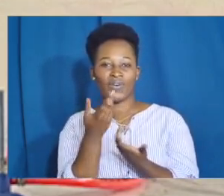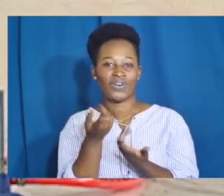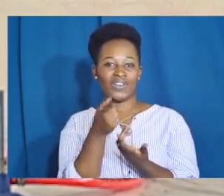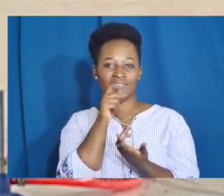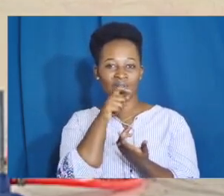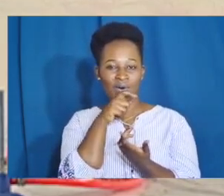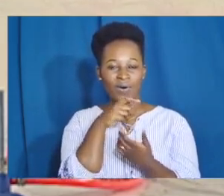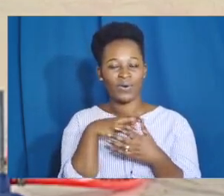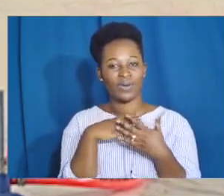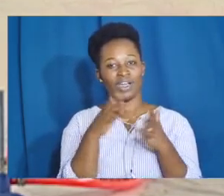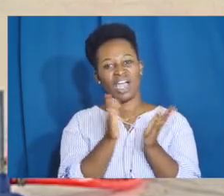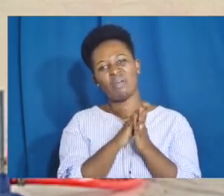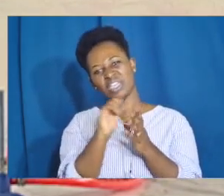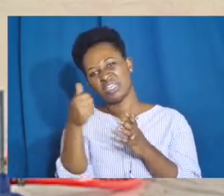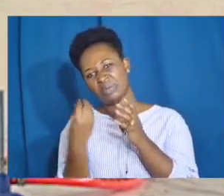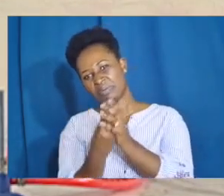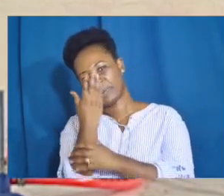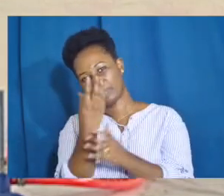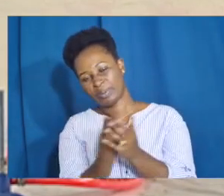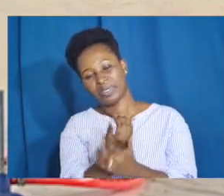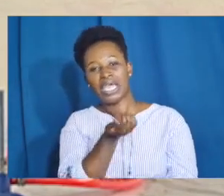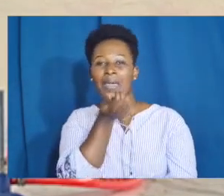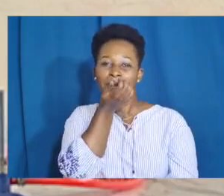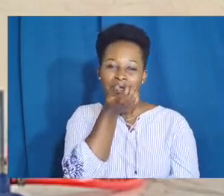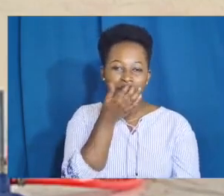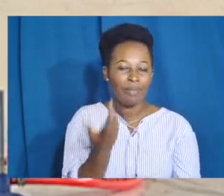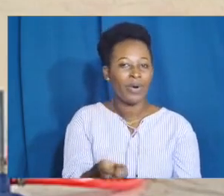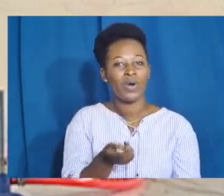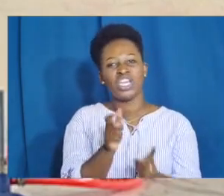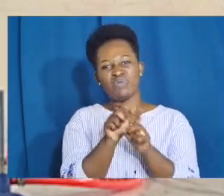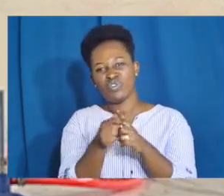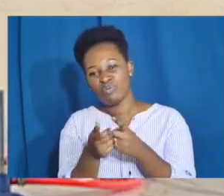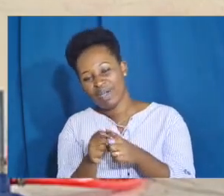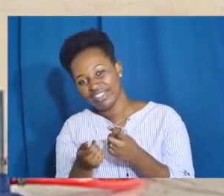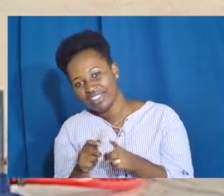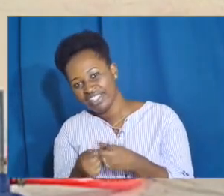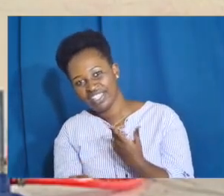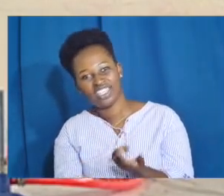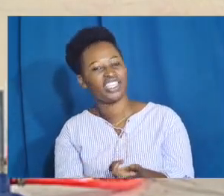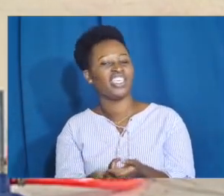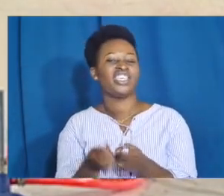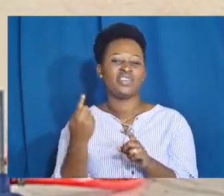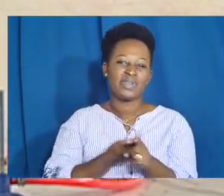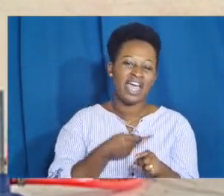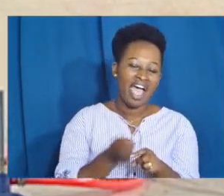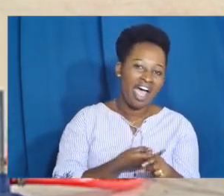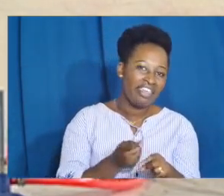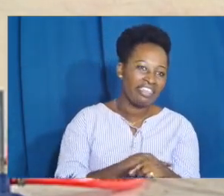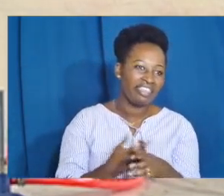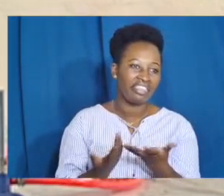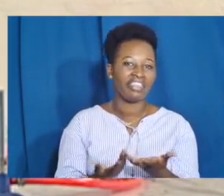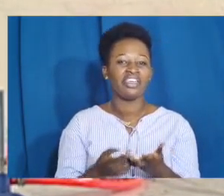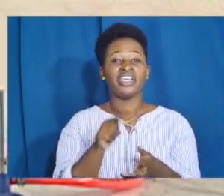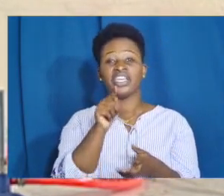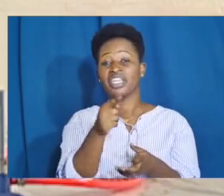even eat different plants like beans, cassava, Irish, and sweet potatoes, which means